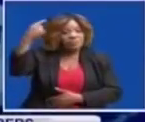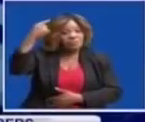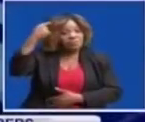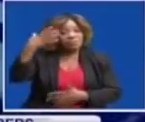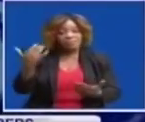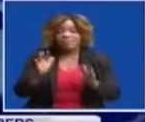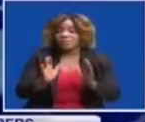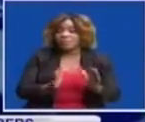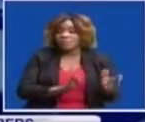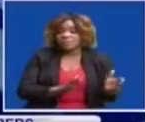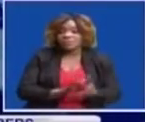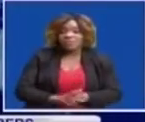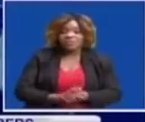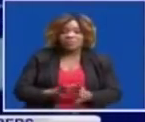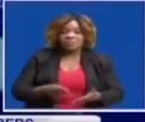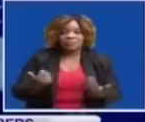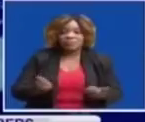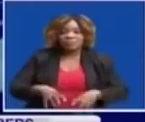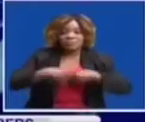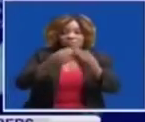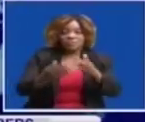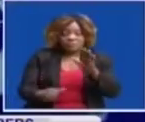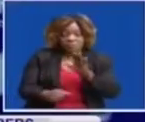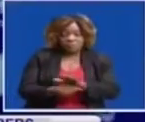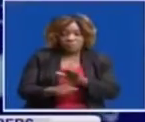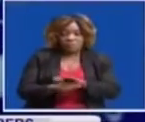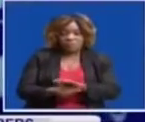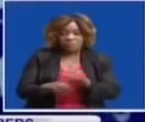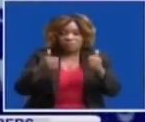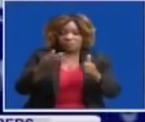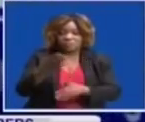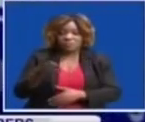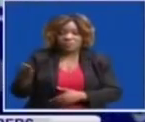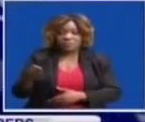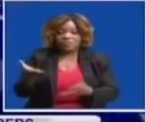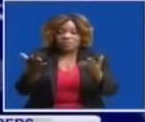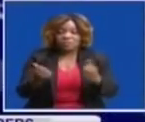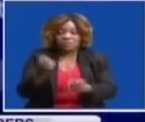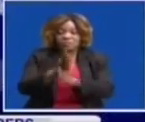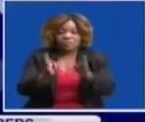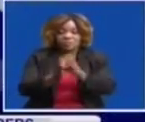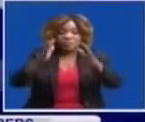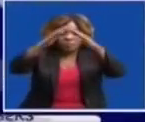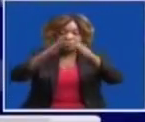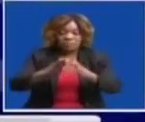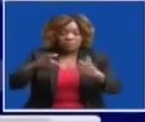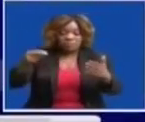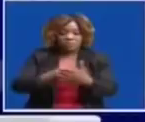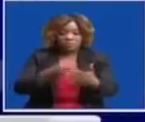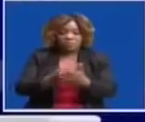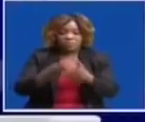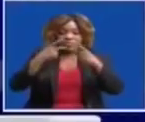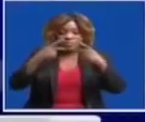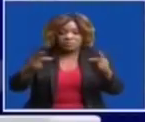Government is planning on awarding incentives to private investors who want to put up houses near newly constructed